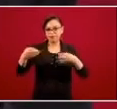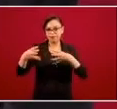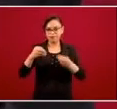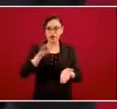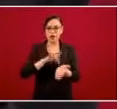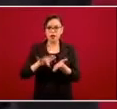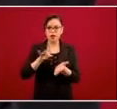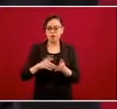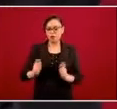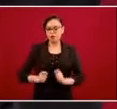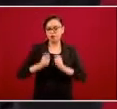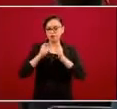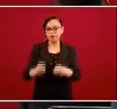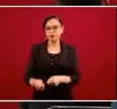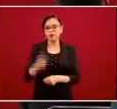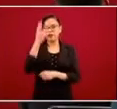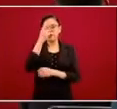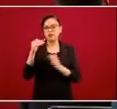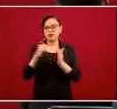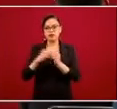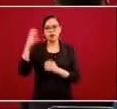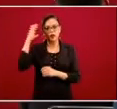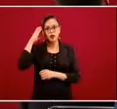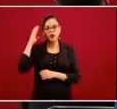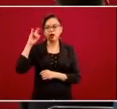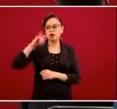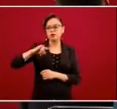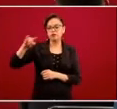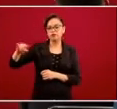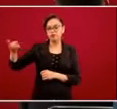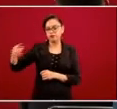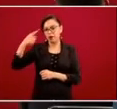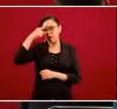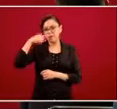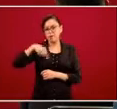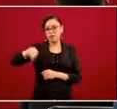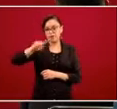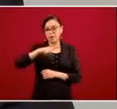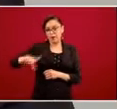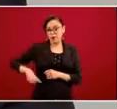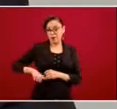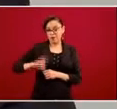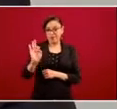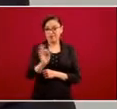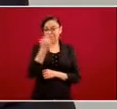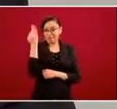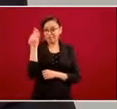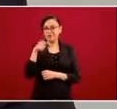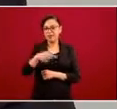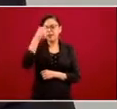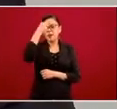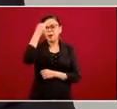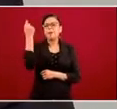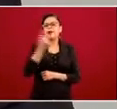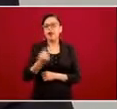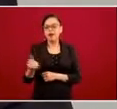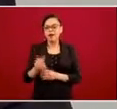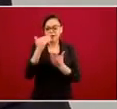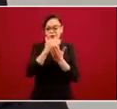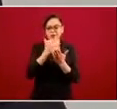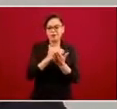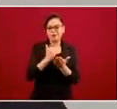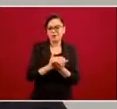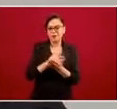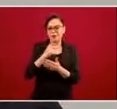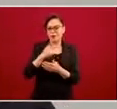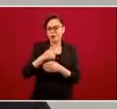private hospitals are supporting this federal government initiative by providing over